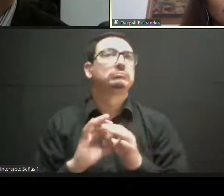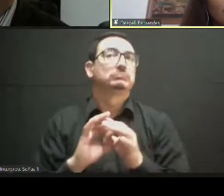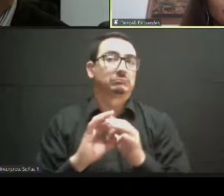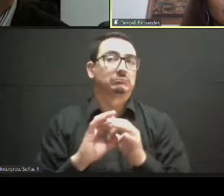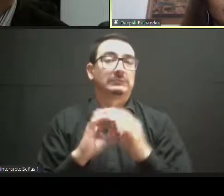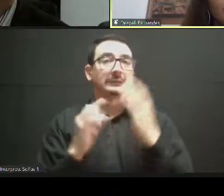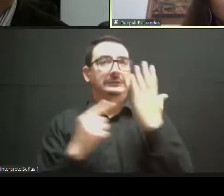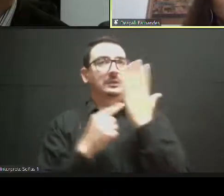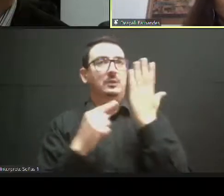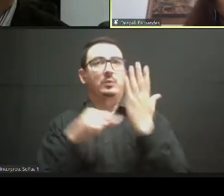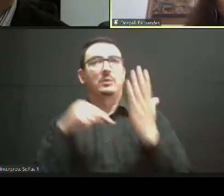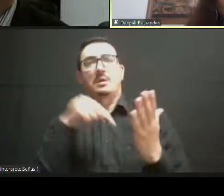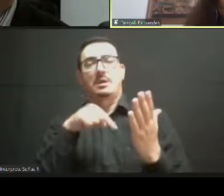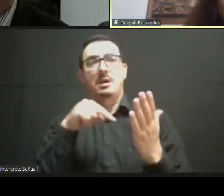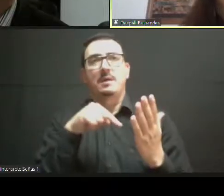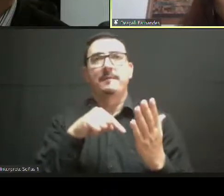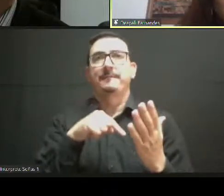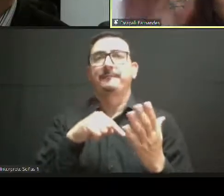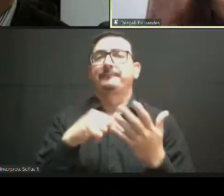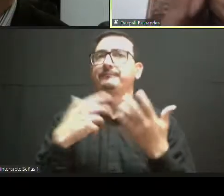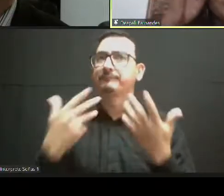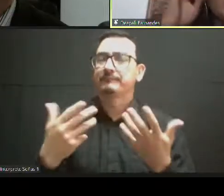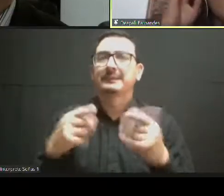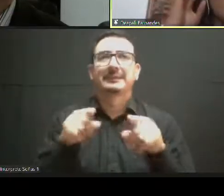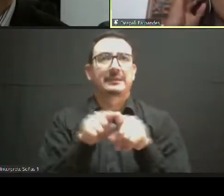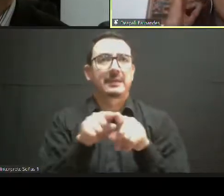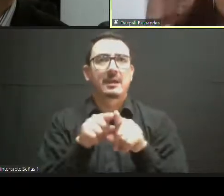Nigeria, and Ghana, to name a few.